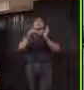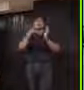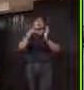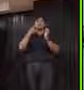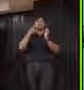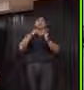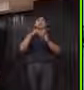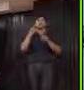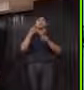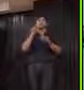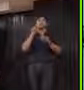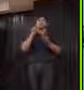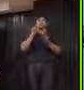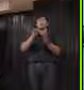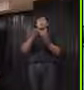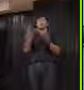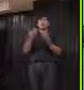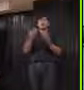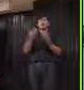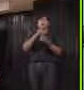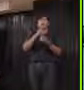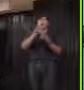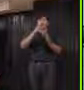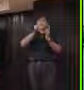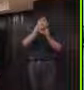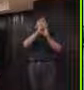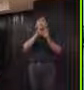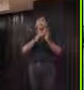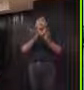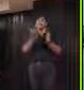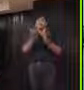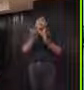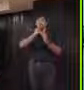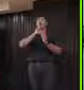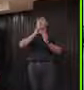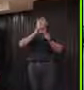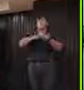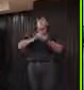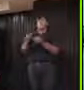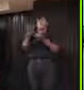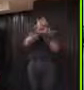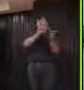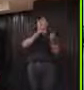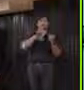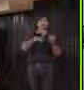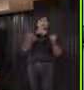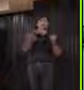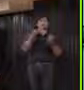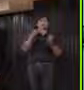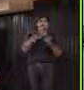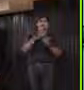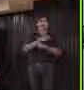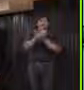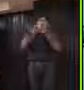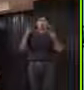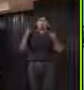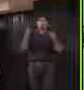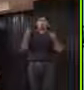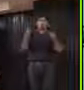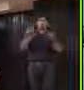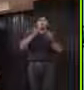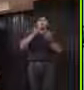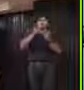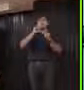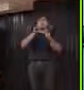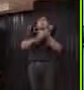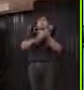So the point is the doctrine of inability to turn the clock does it not run against the concept of rule